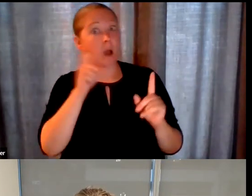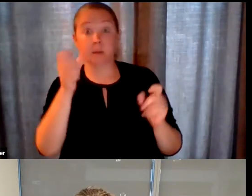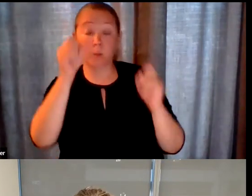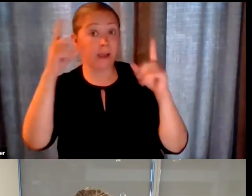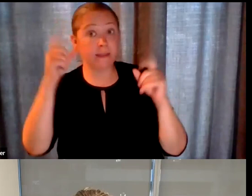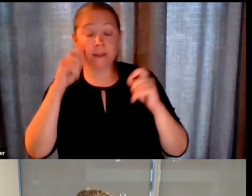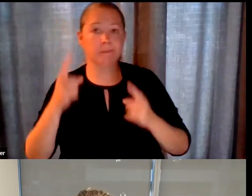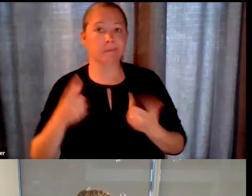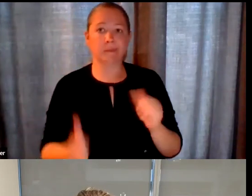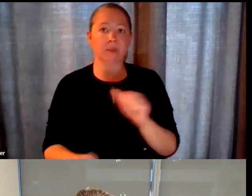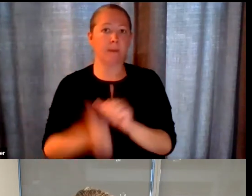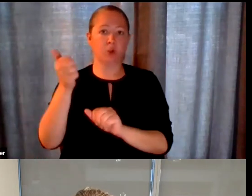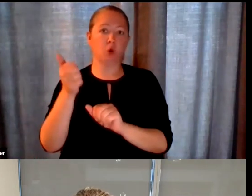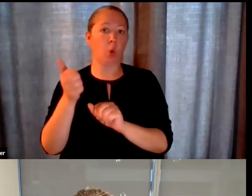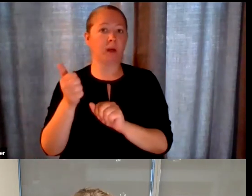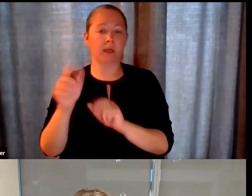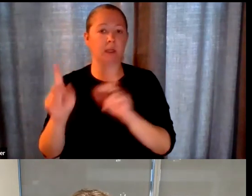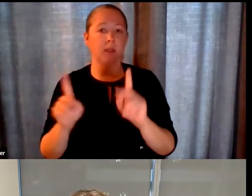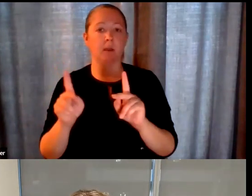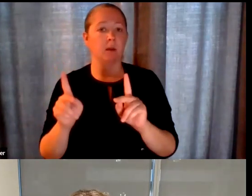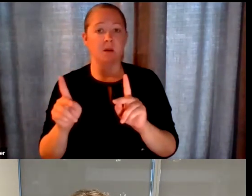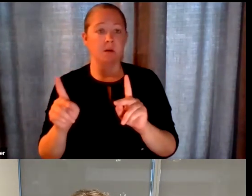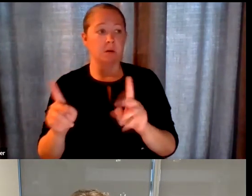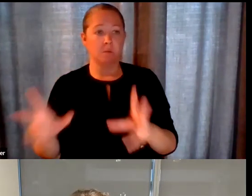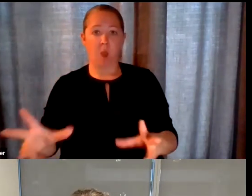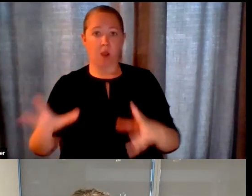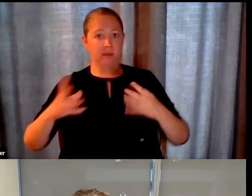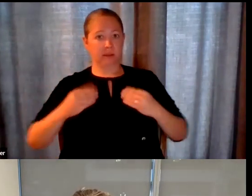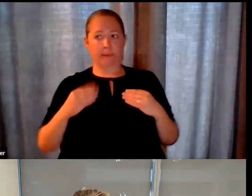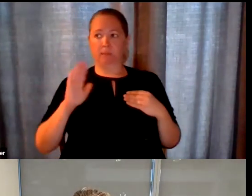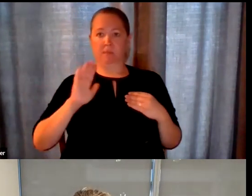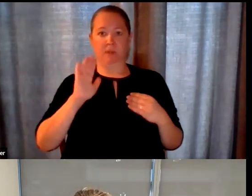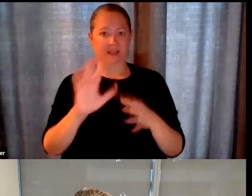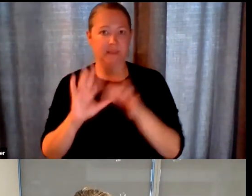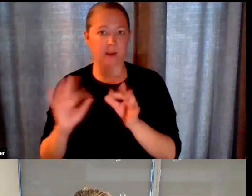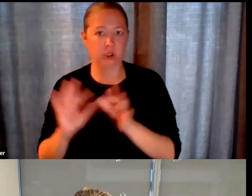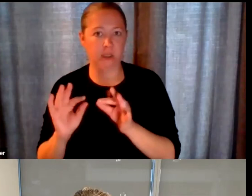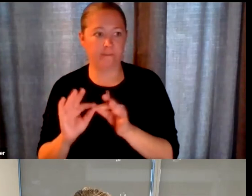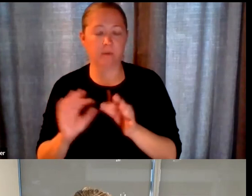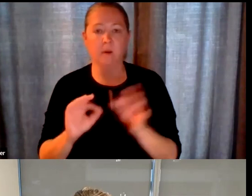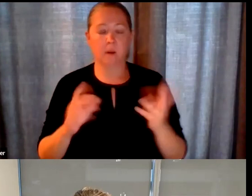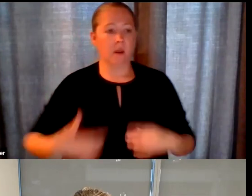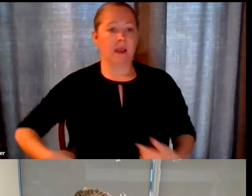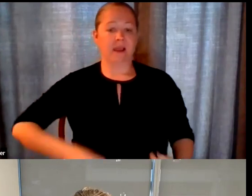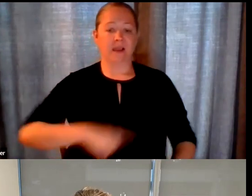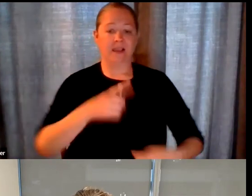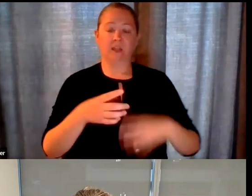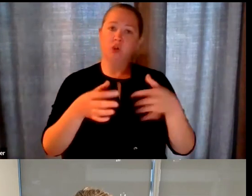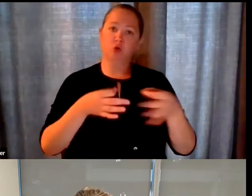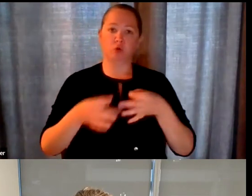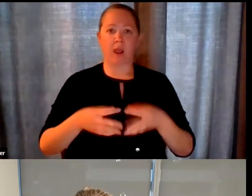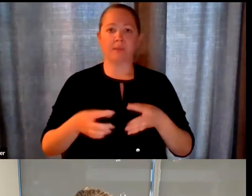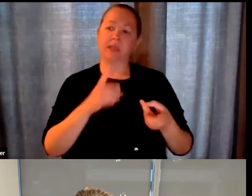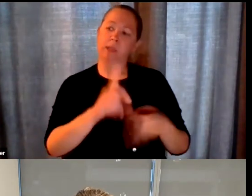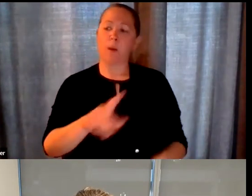majority, written by Justice Gorsuch, completely bought into this narrative. Justice Gorsuch described the prayer as personal,